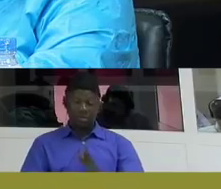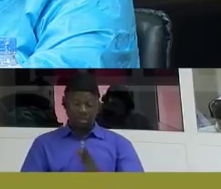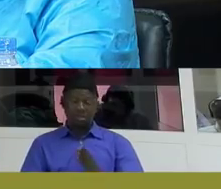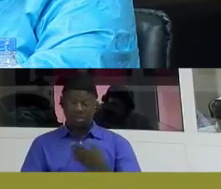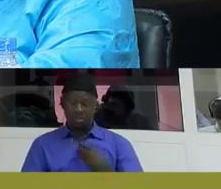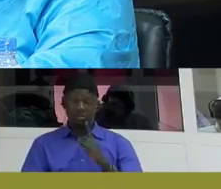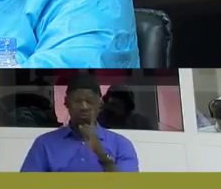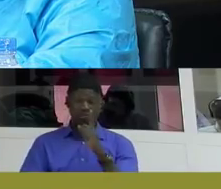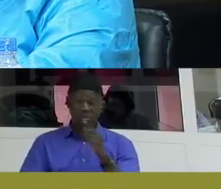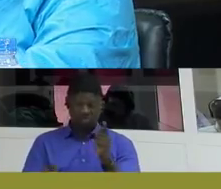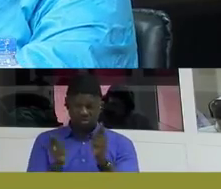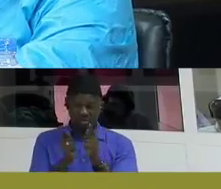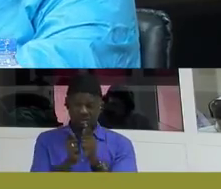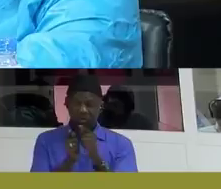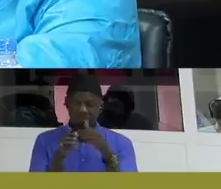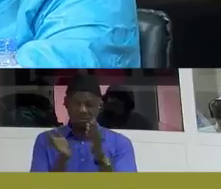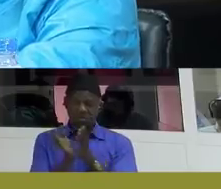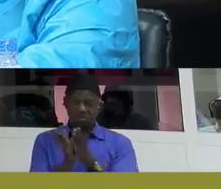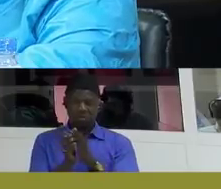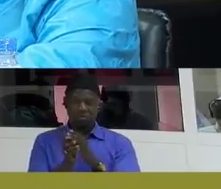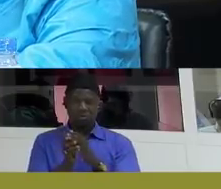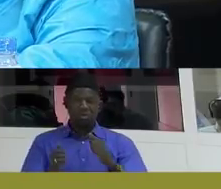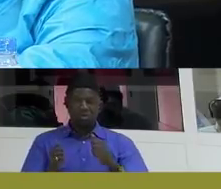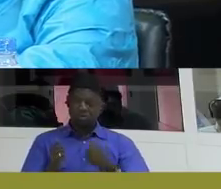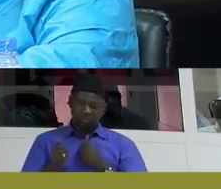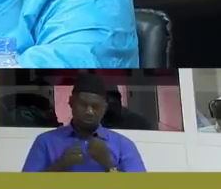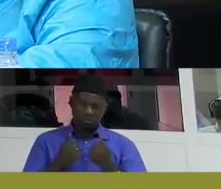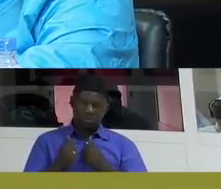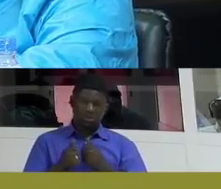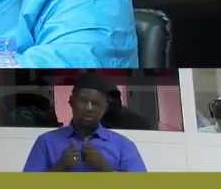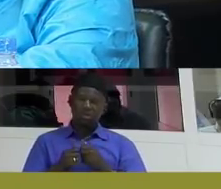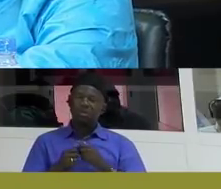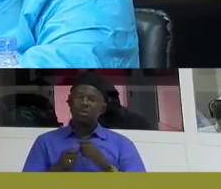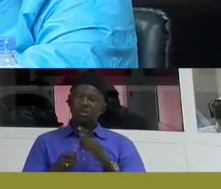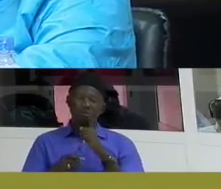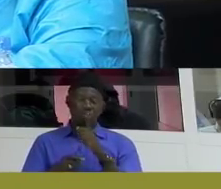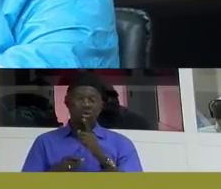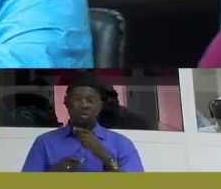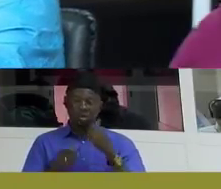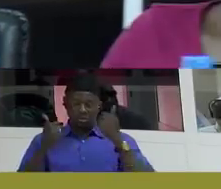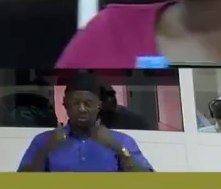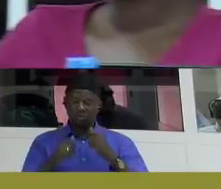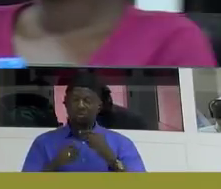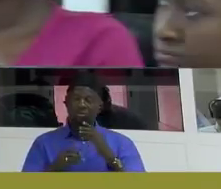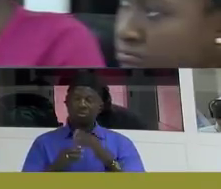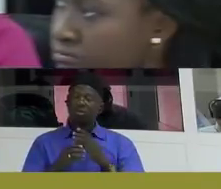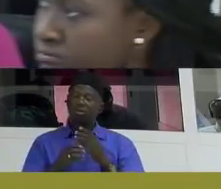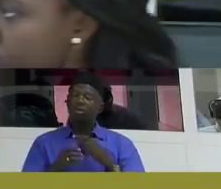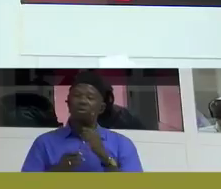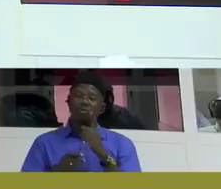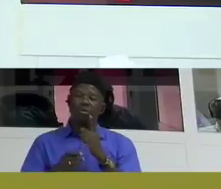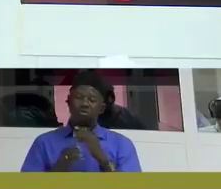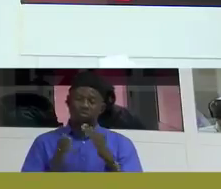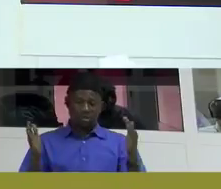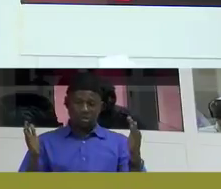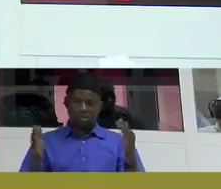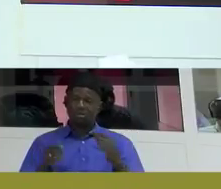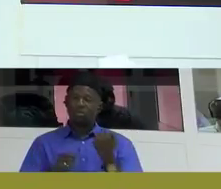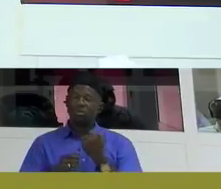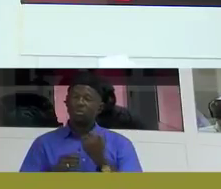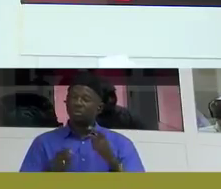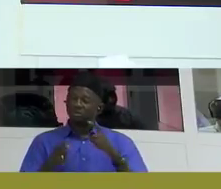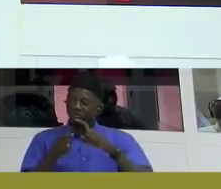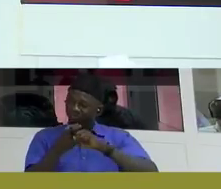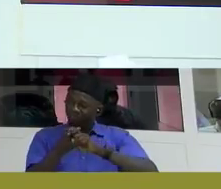were affecting, but it happens to be a majority because they are interrelated,